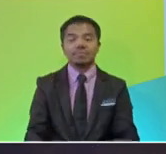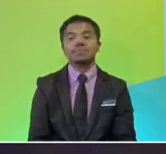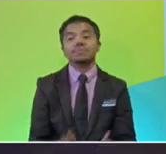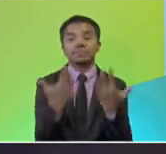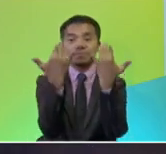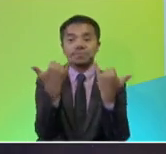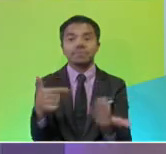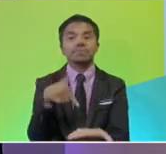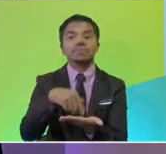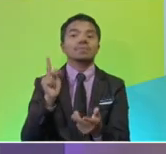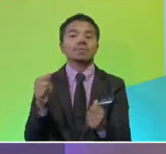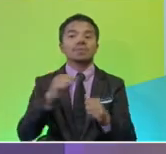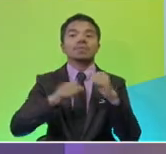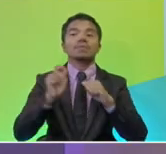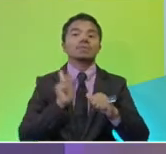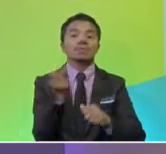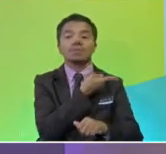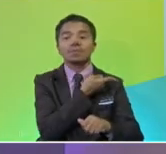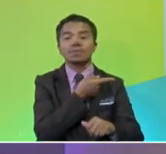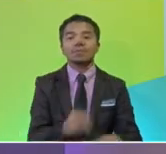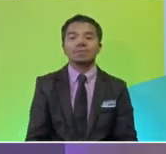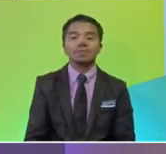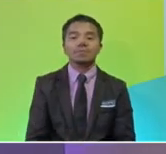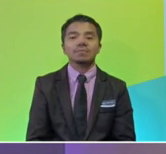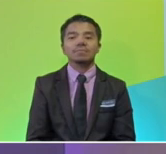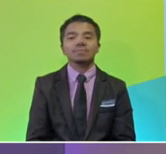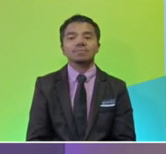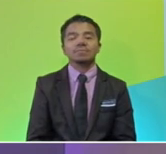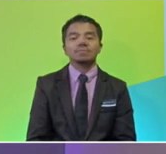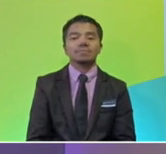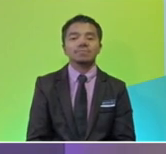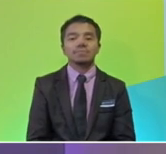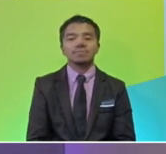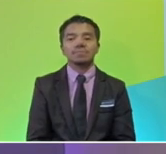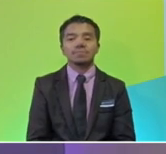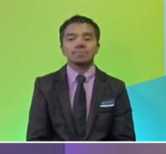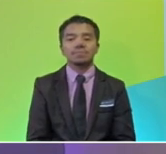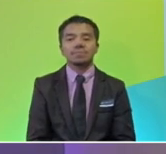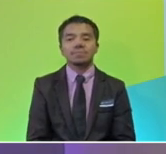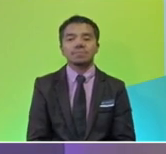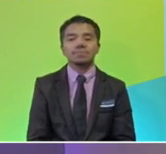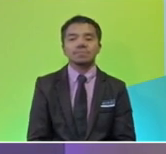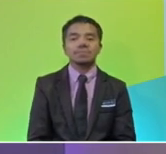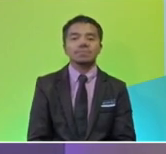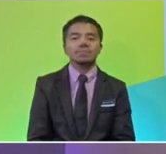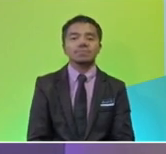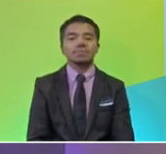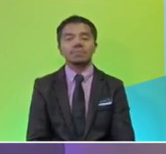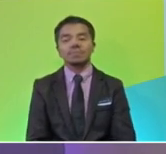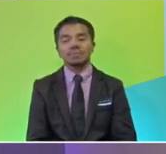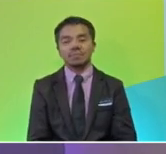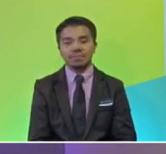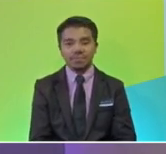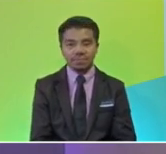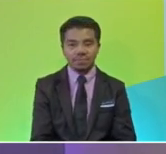activity, we are going to condition ourselves. We're going to condition ourselves with good reading habits, especially when